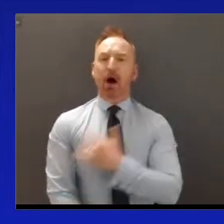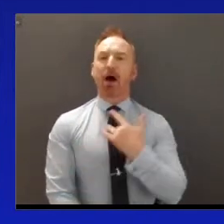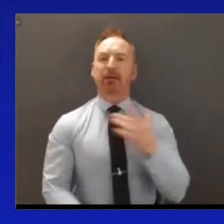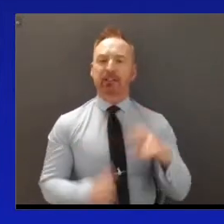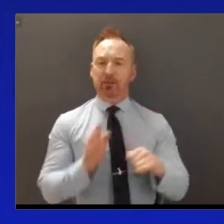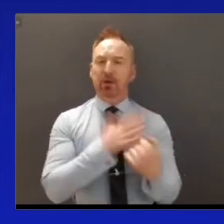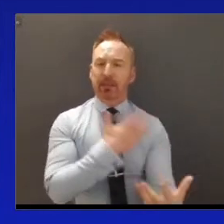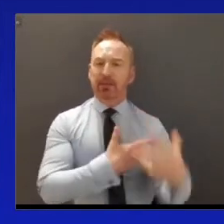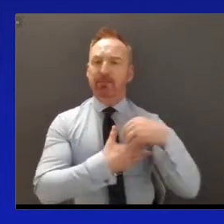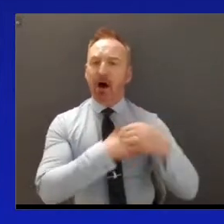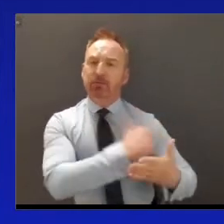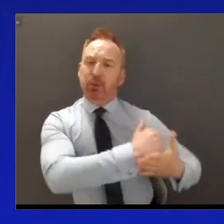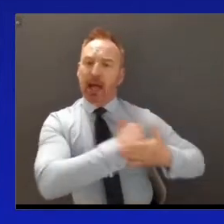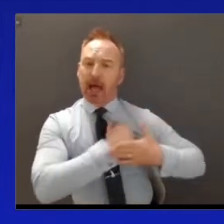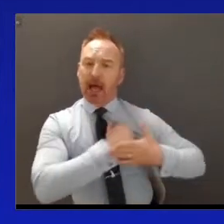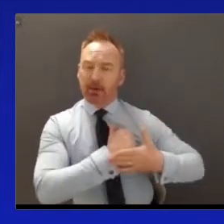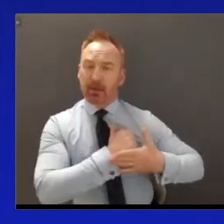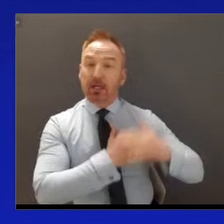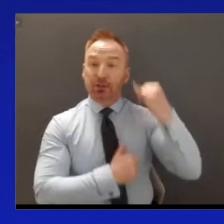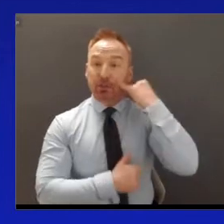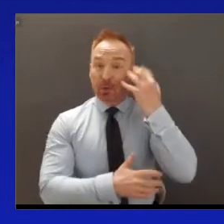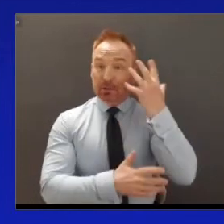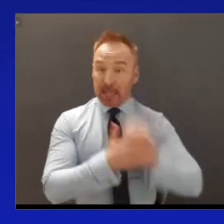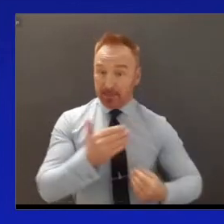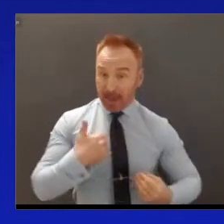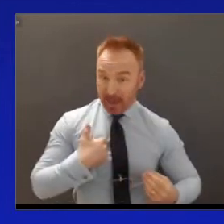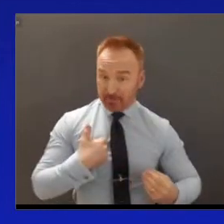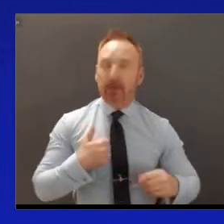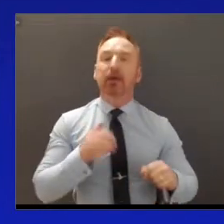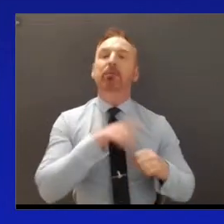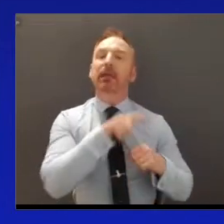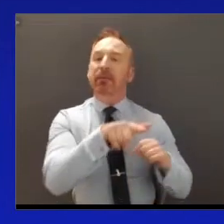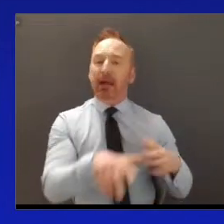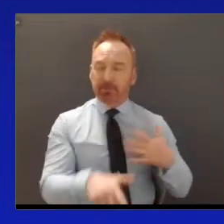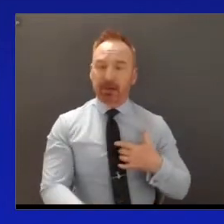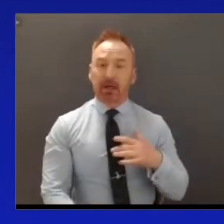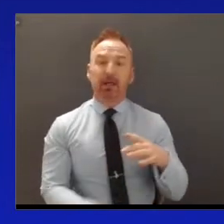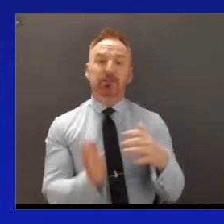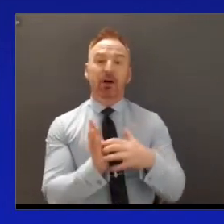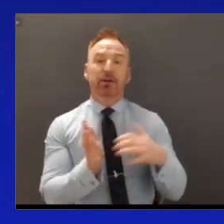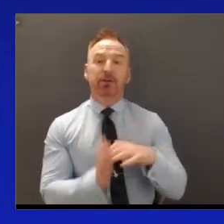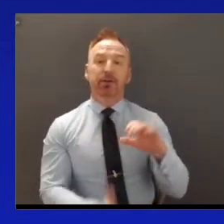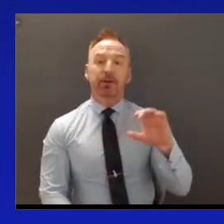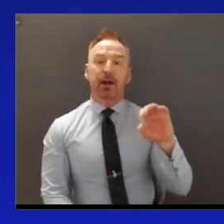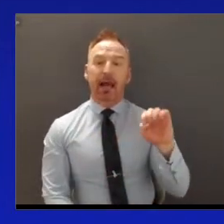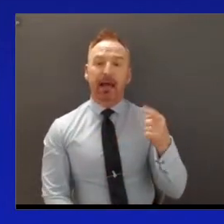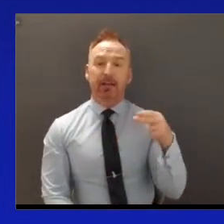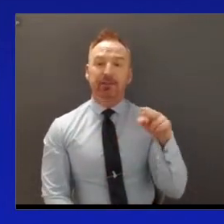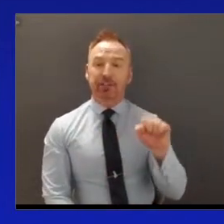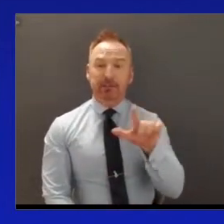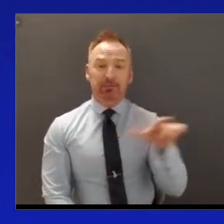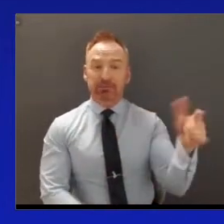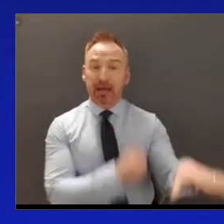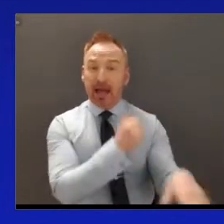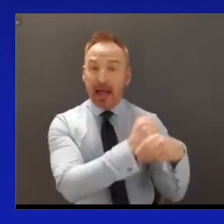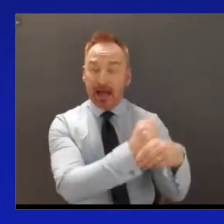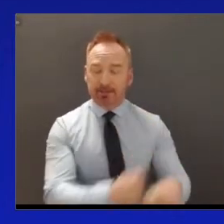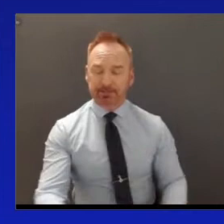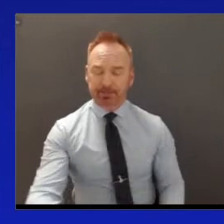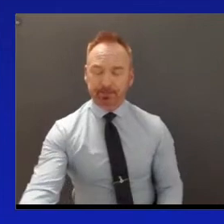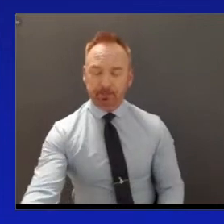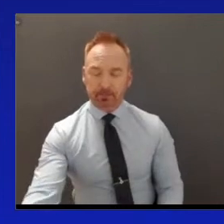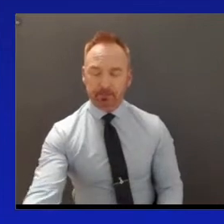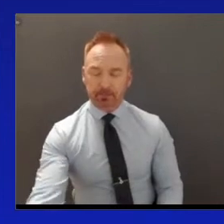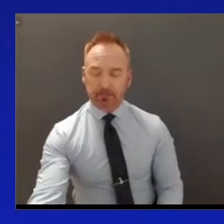us if we have gaps, because then we have some challenges. Dr. Etches, I leave it to you if you want to add anything. Yeah, I would